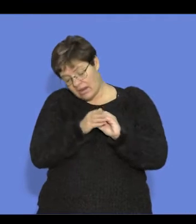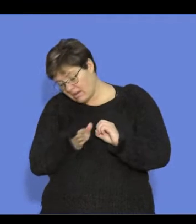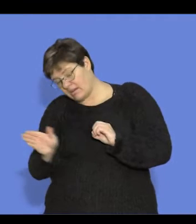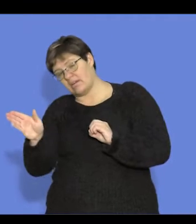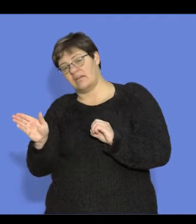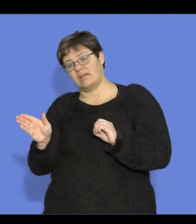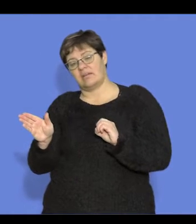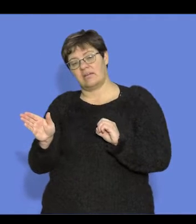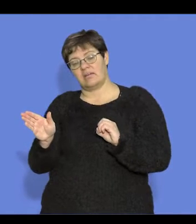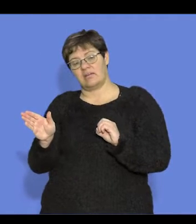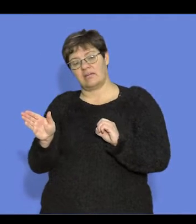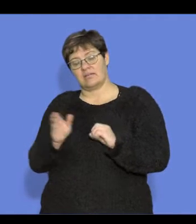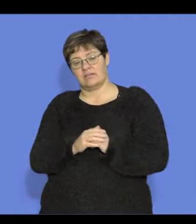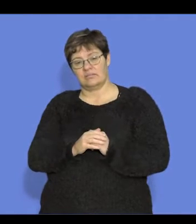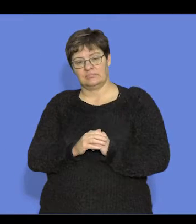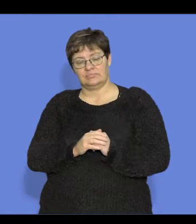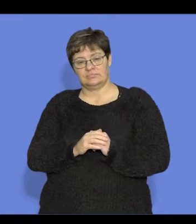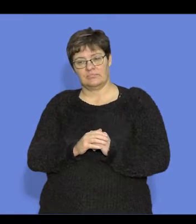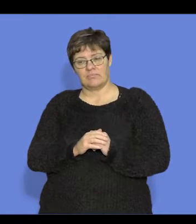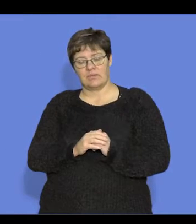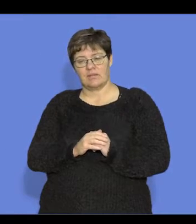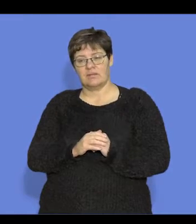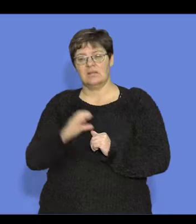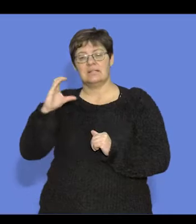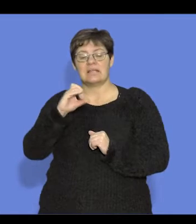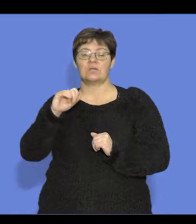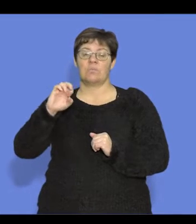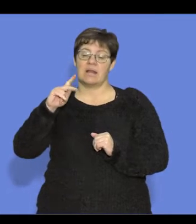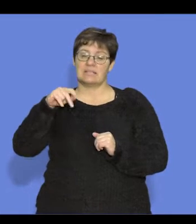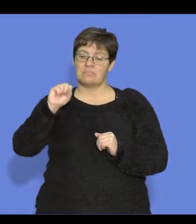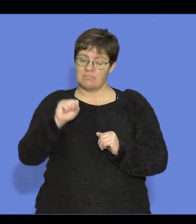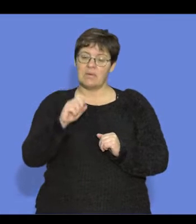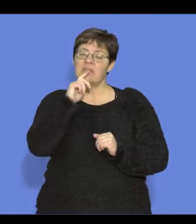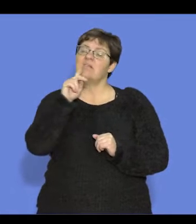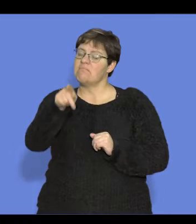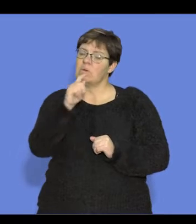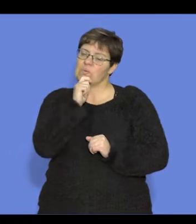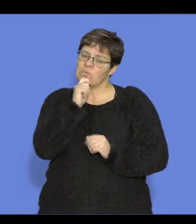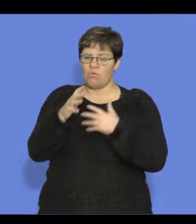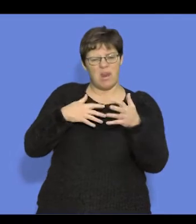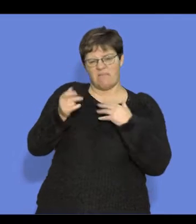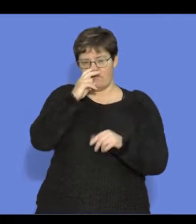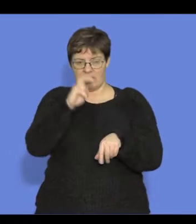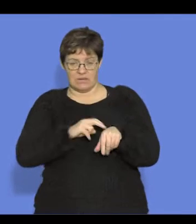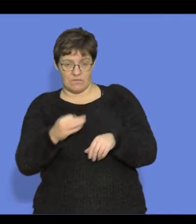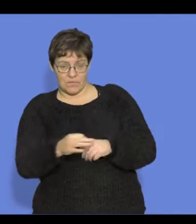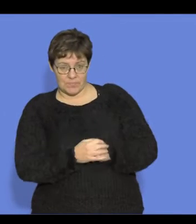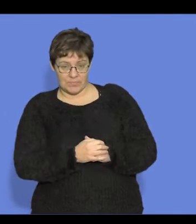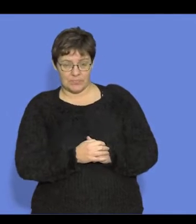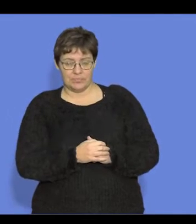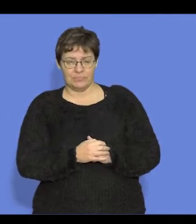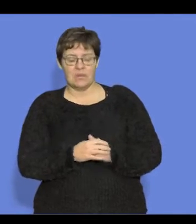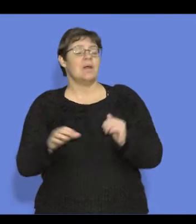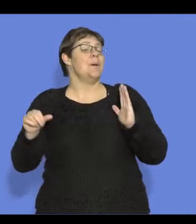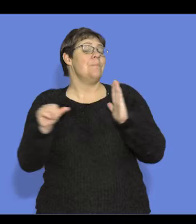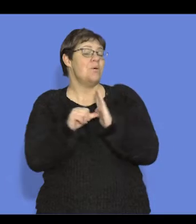move into the cytoplasm and be used for whatever it's needed. Important